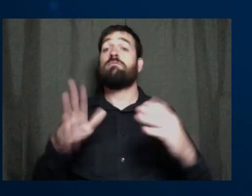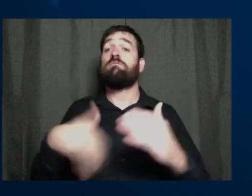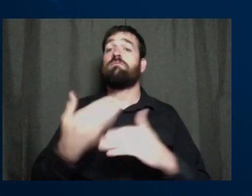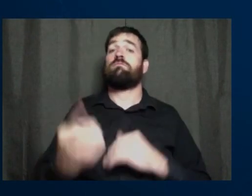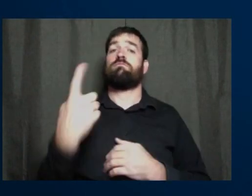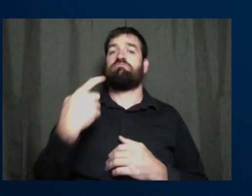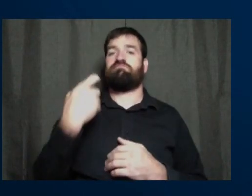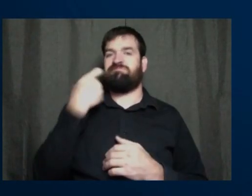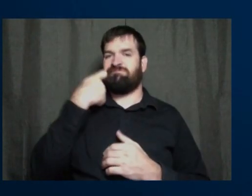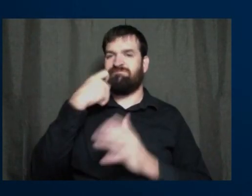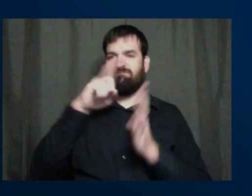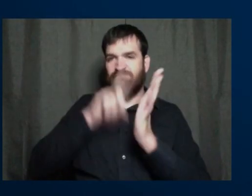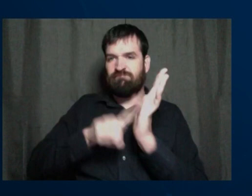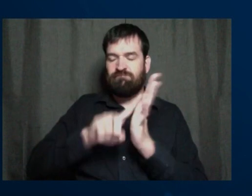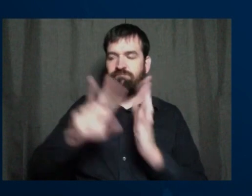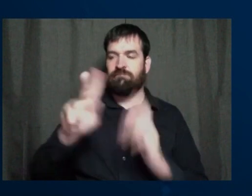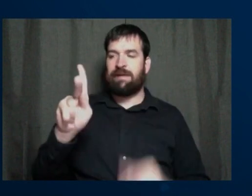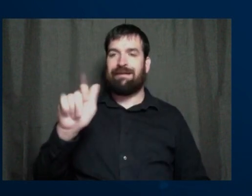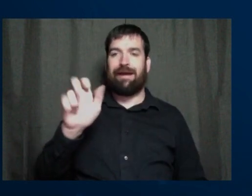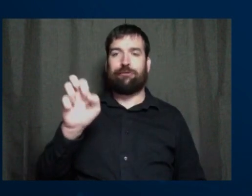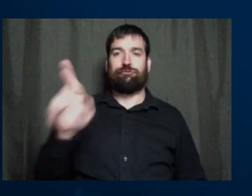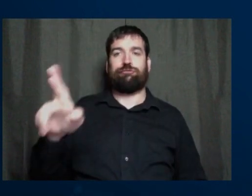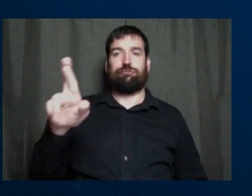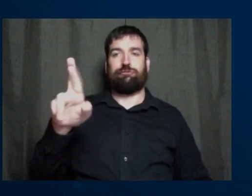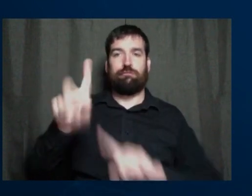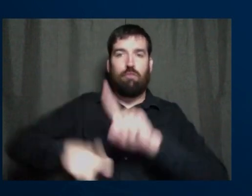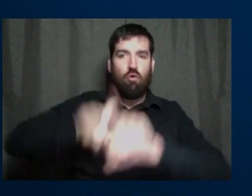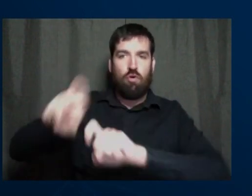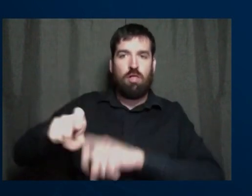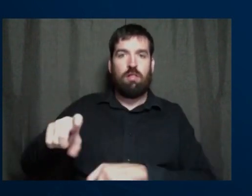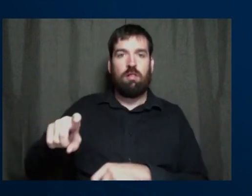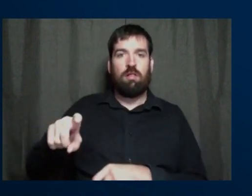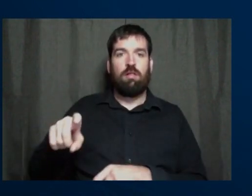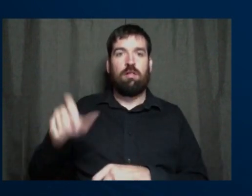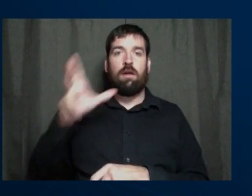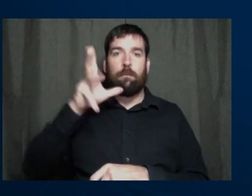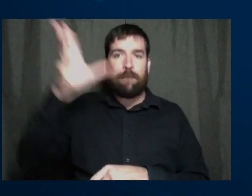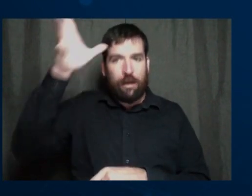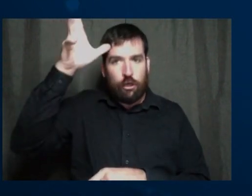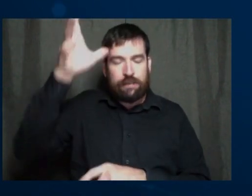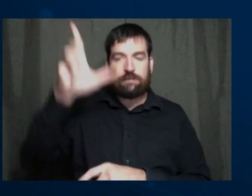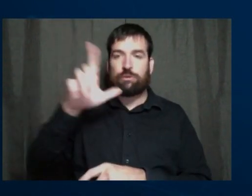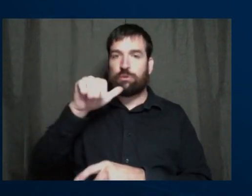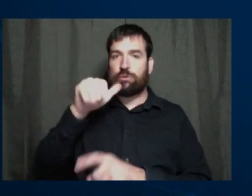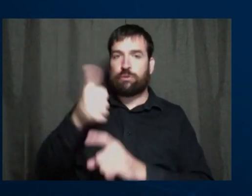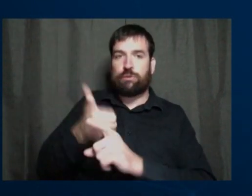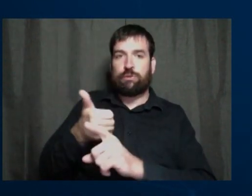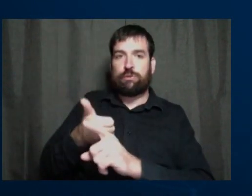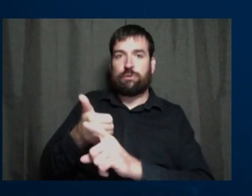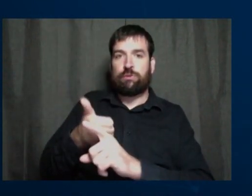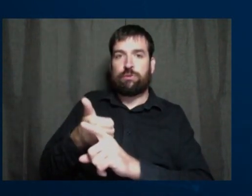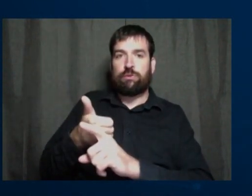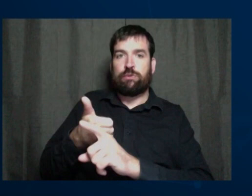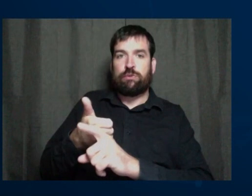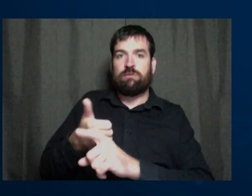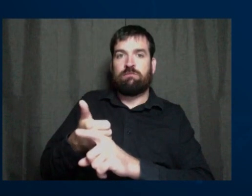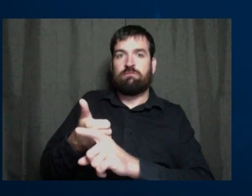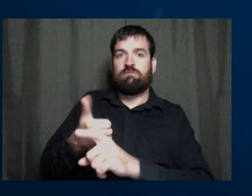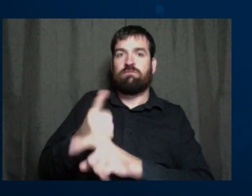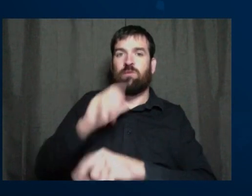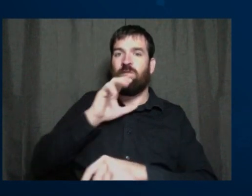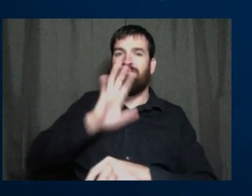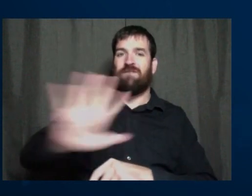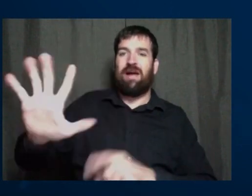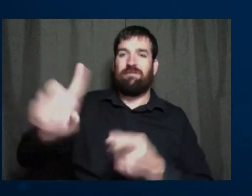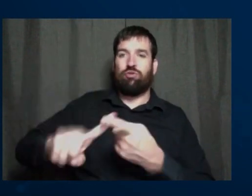Kaiser poll that stated only about 1/3 of parents who get their kids vaccinated from 5 to 11-year-olds, that